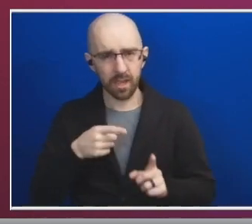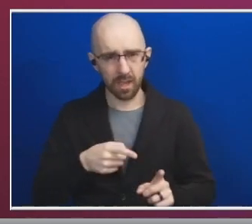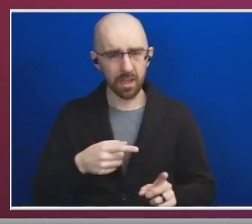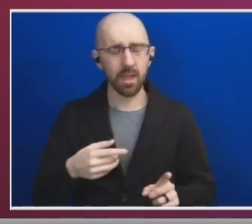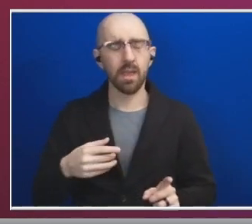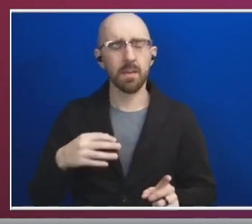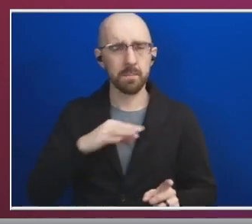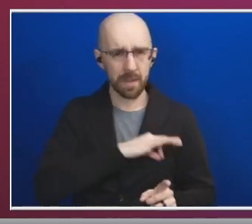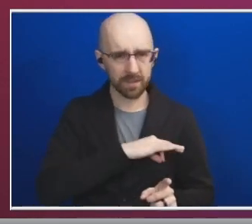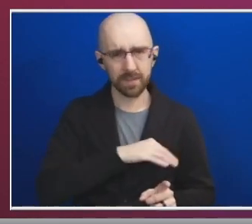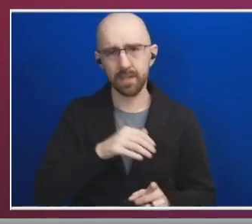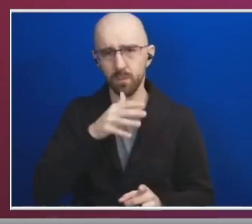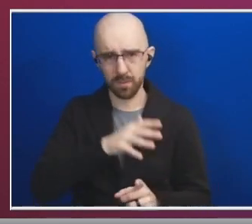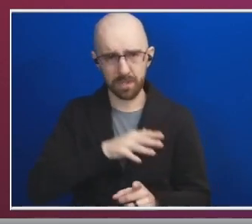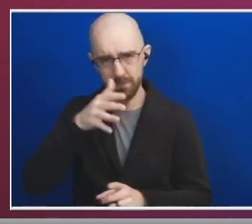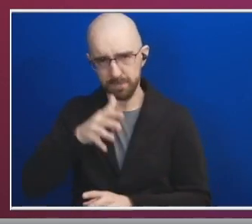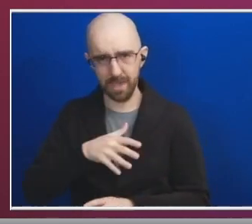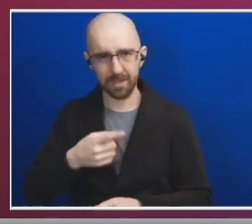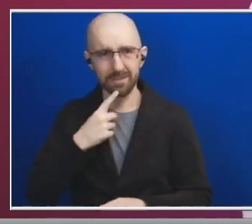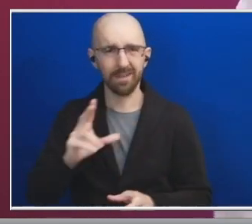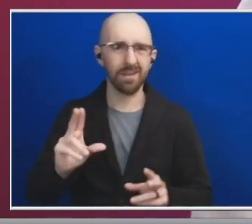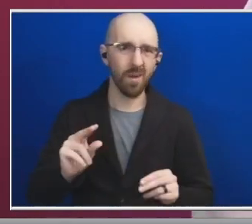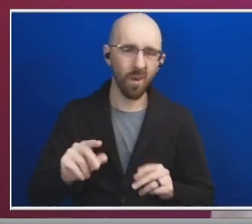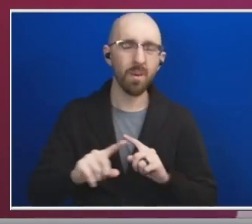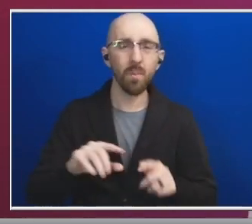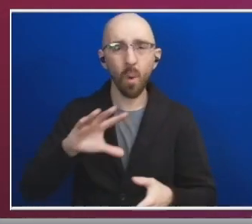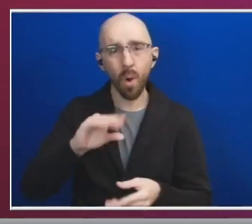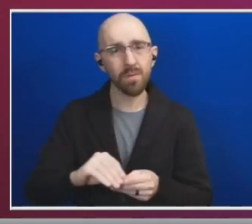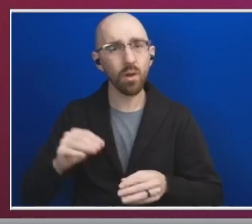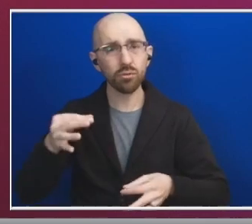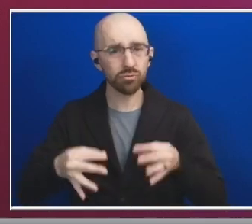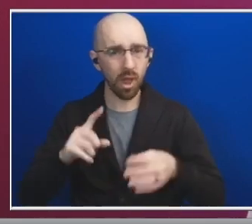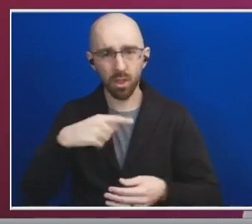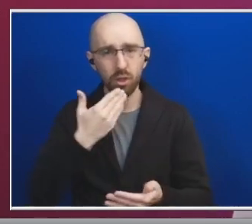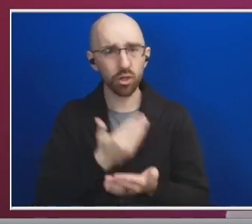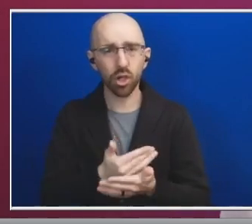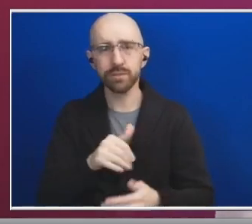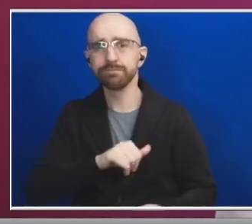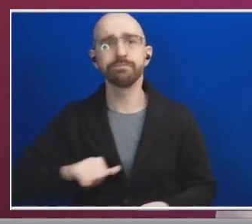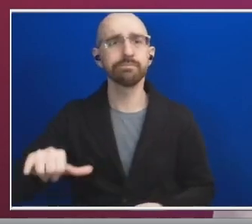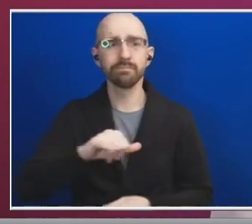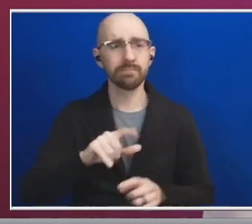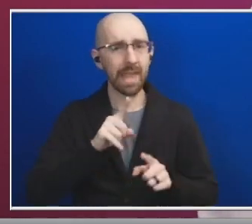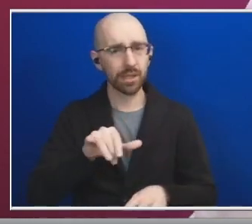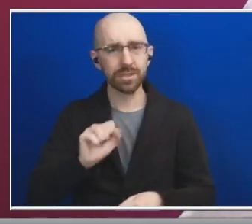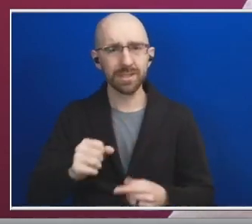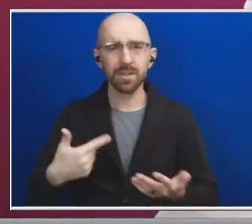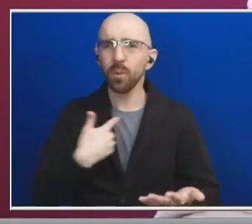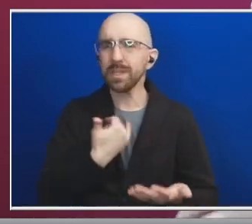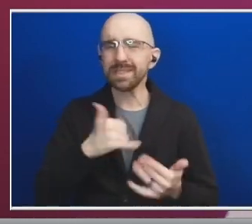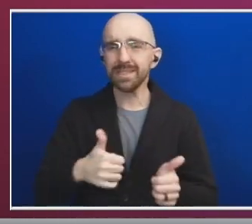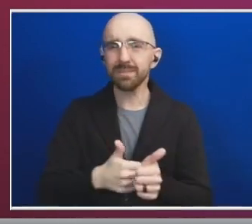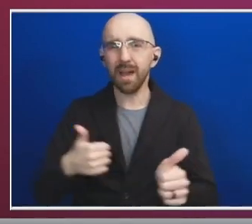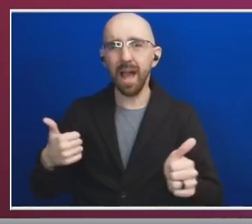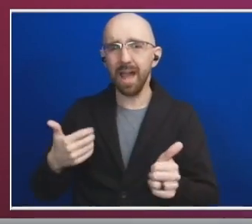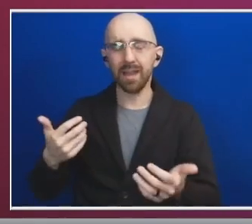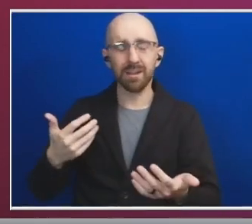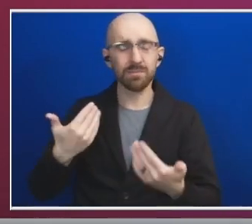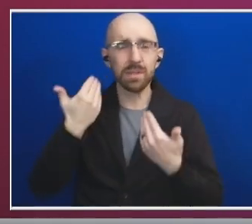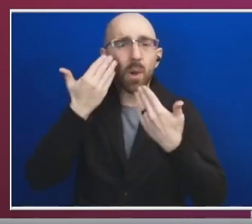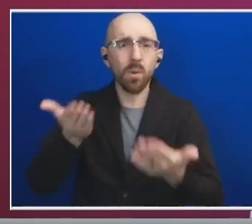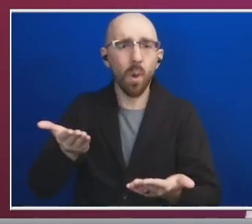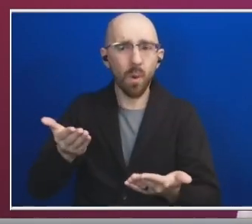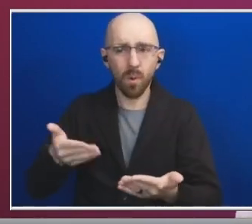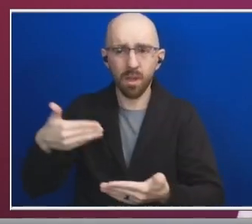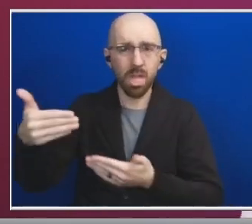is, no. But the overall trial looked good, so we're just going to do it for everybody. And the answer is, we're still kind of flying behind. Right. And we know women have more adverse